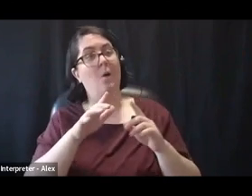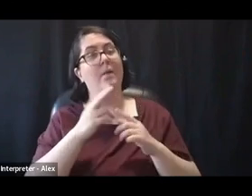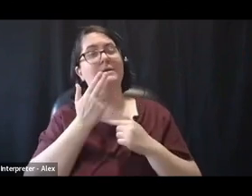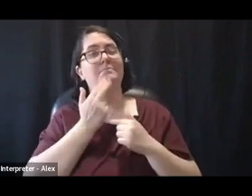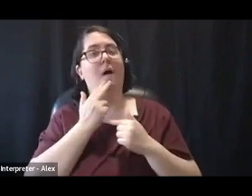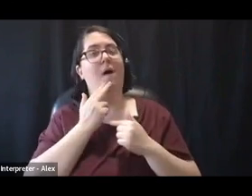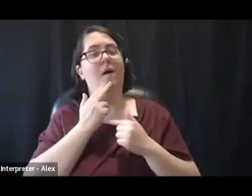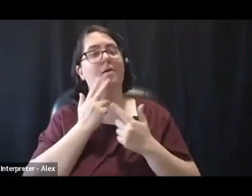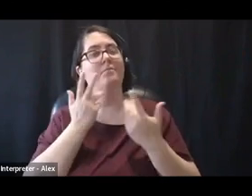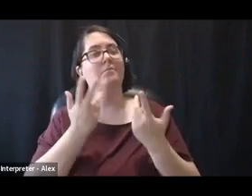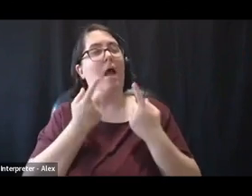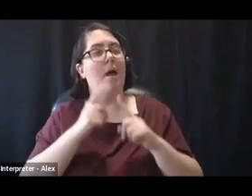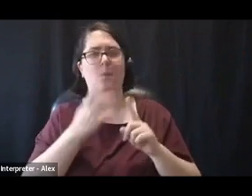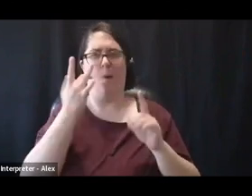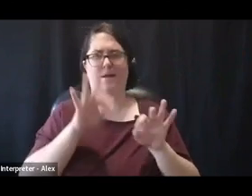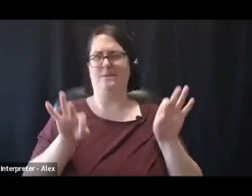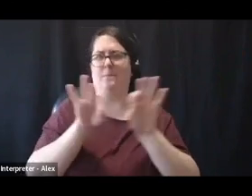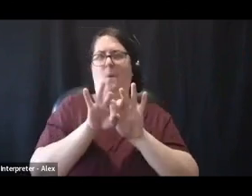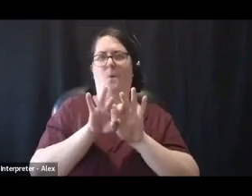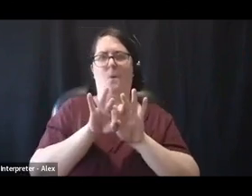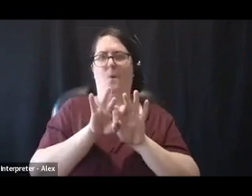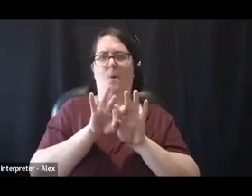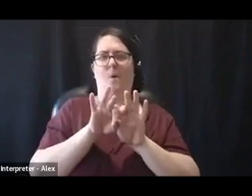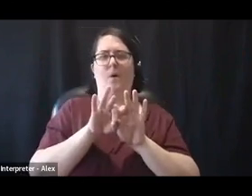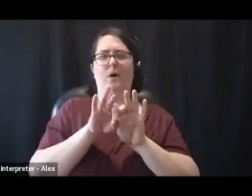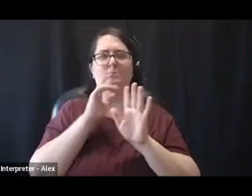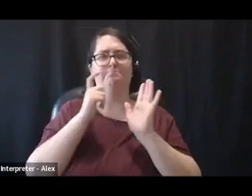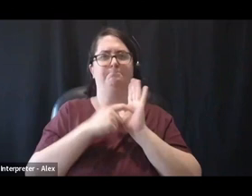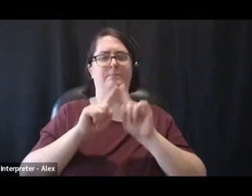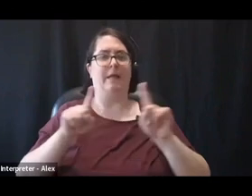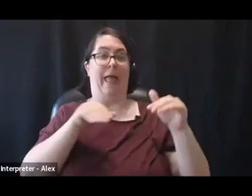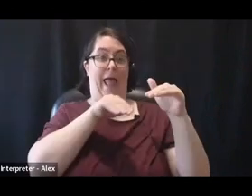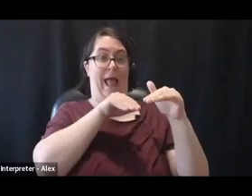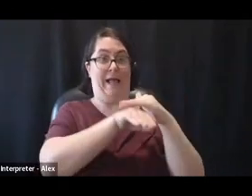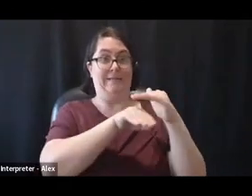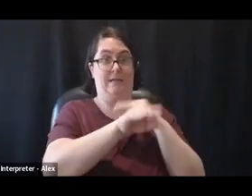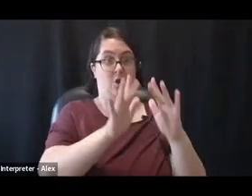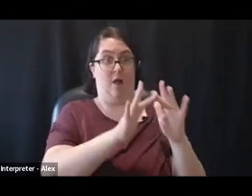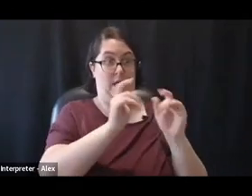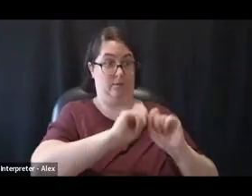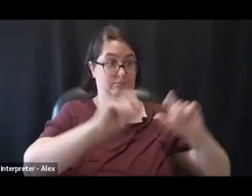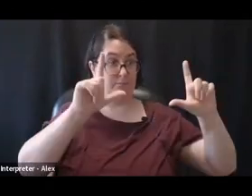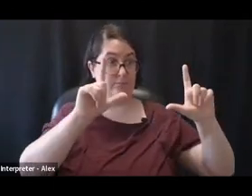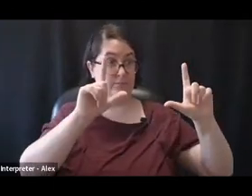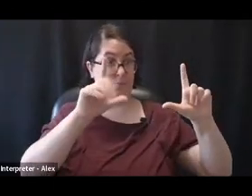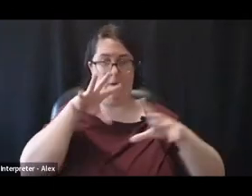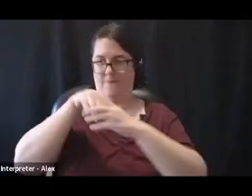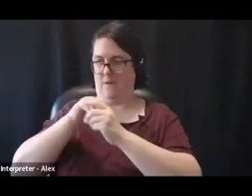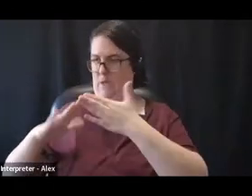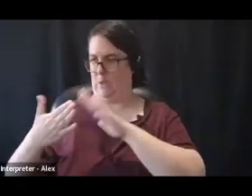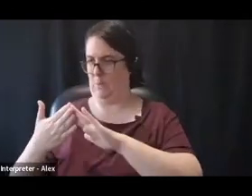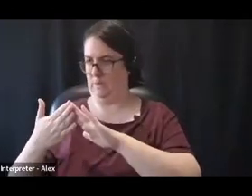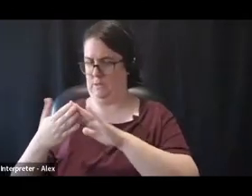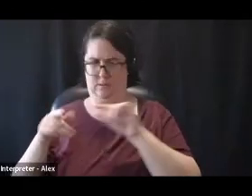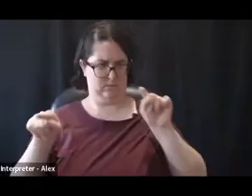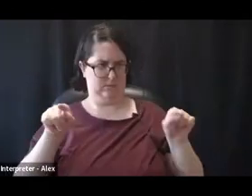In your opinion, why is it important to distinguish simply accessing something online and being part of a community and creating